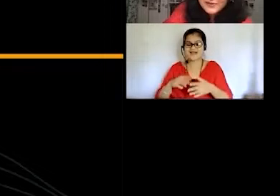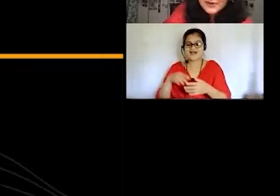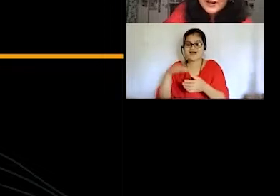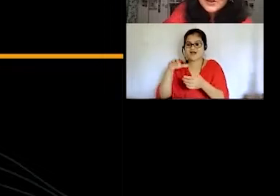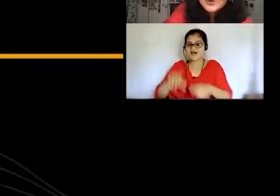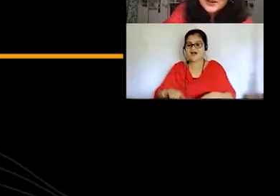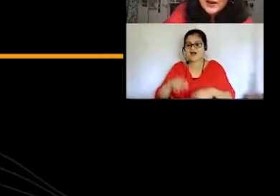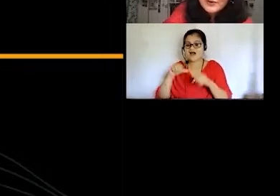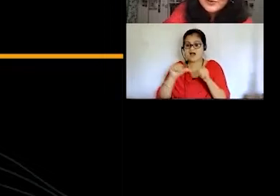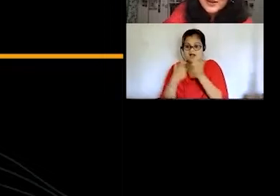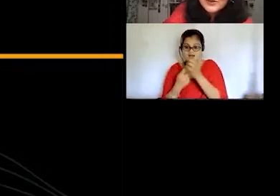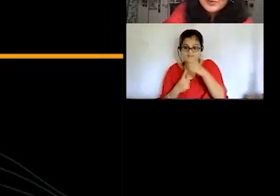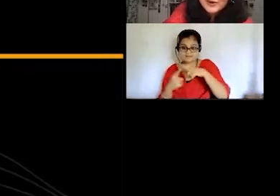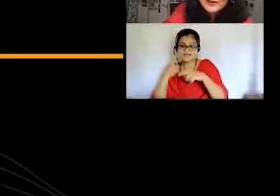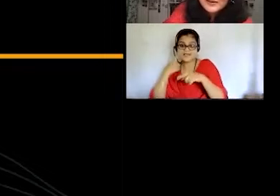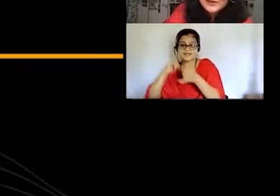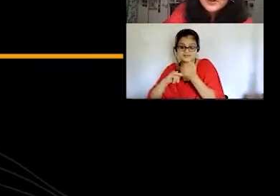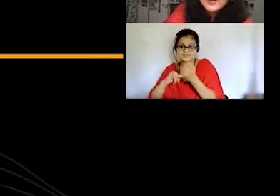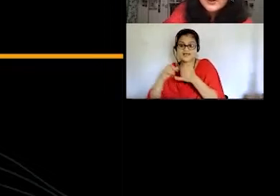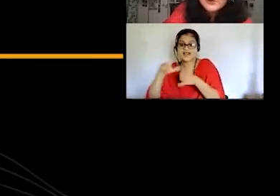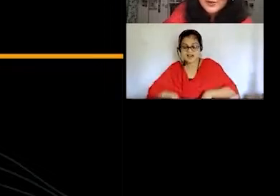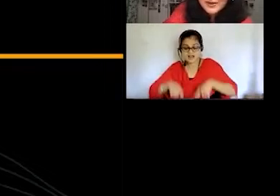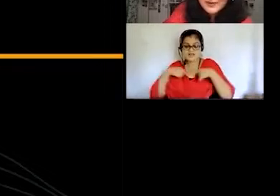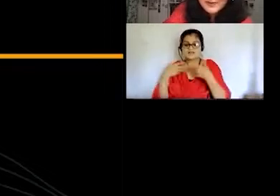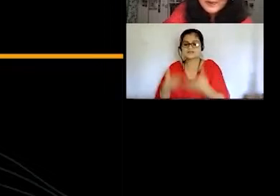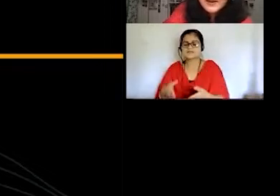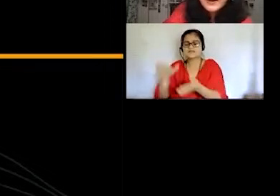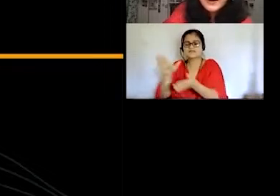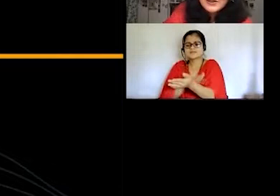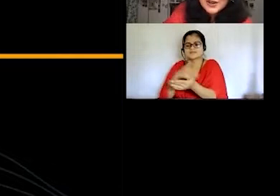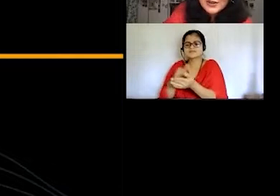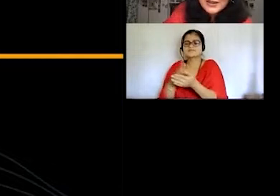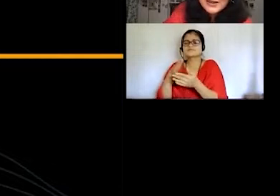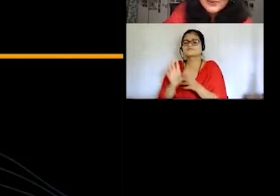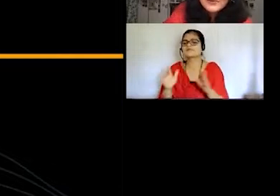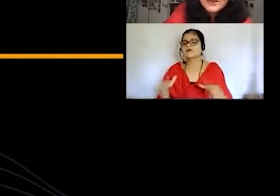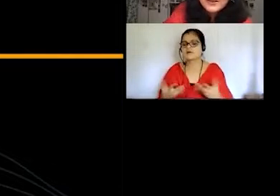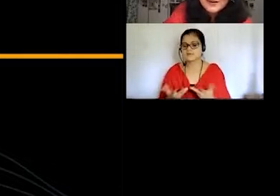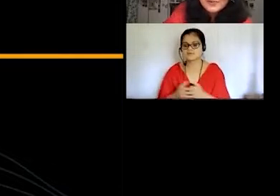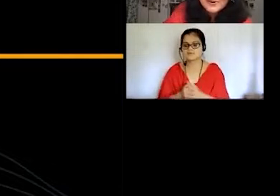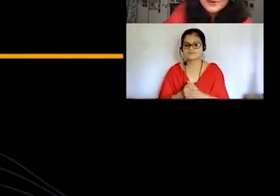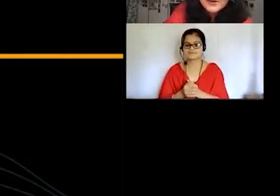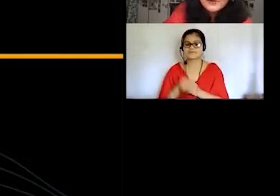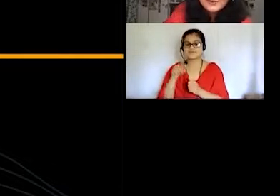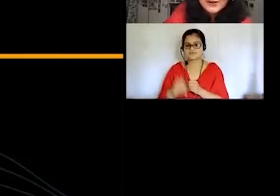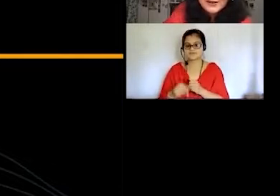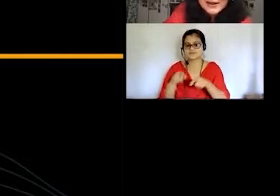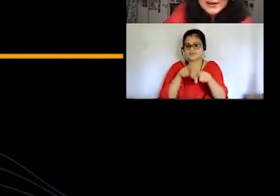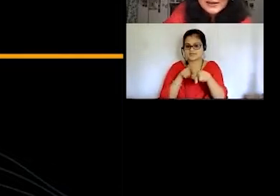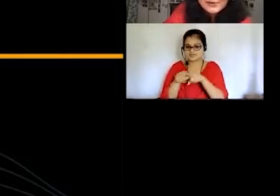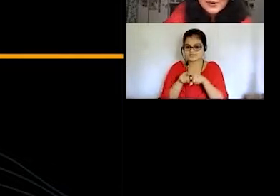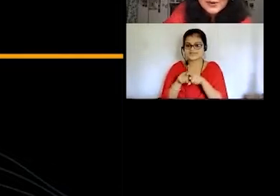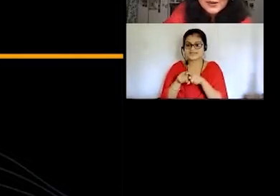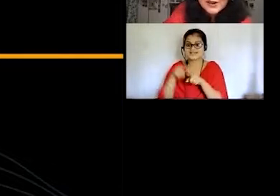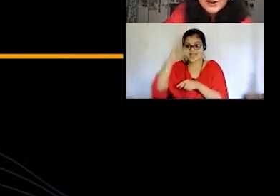SOUNDFRAMES to allow you to extrapolate the journey of music. I generously weave in examples from Indian